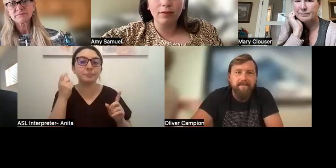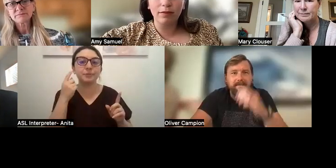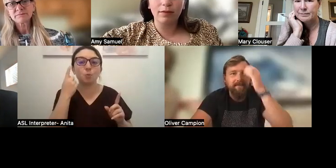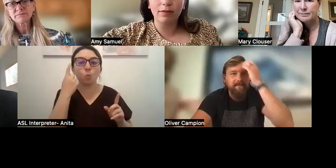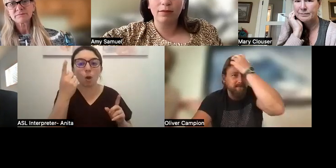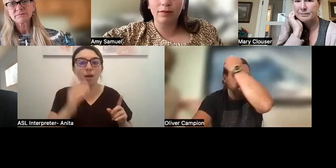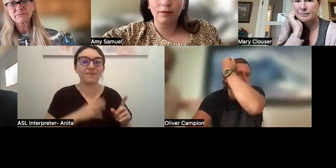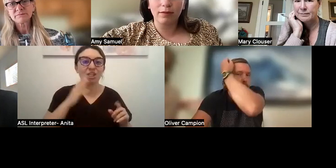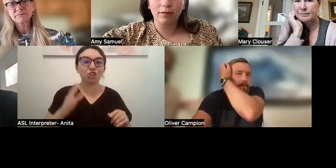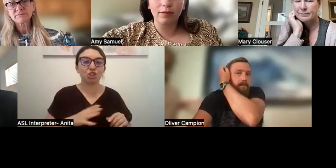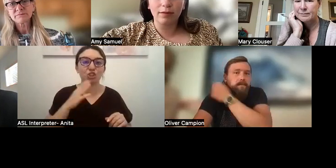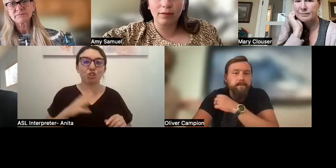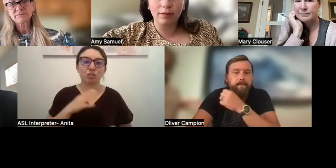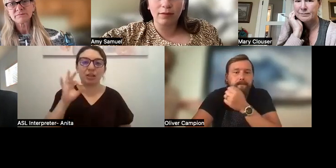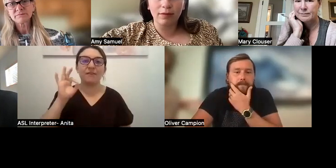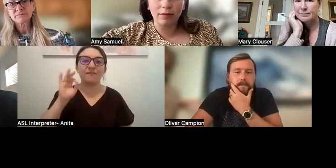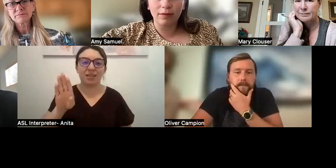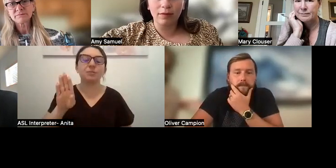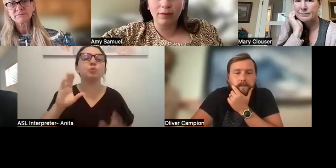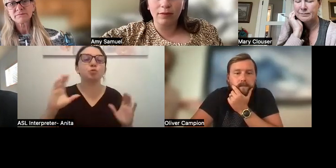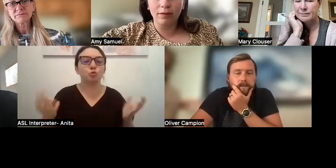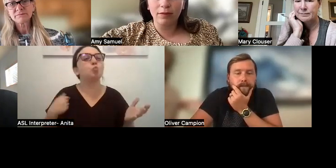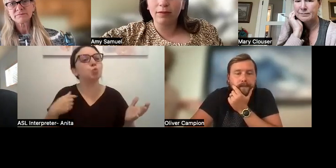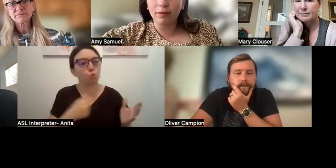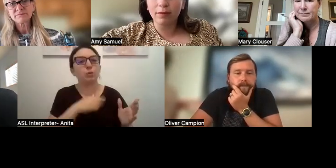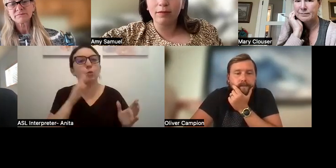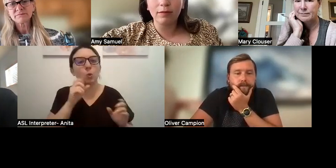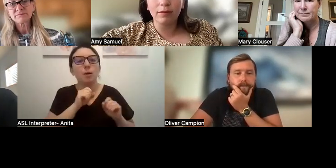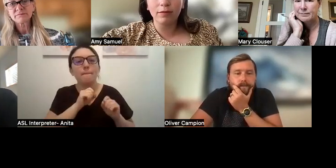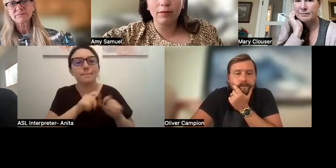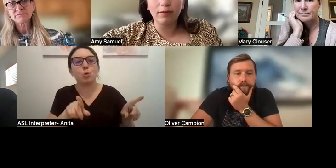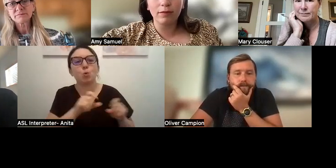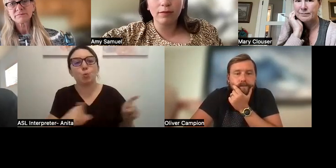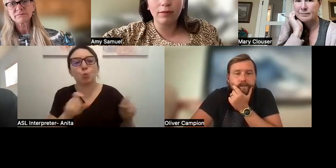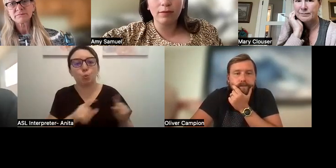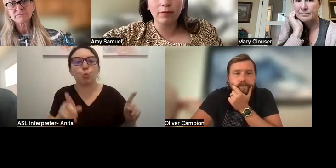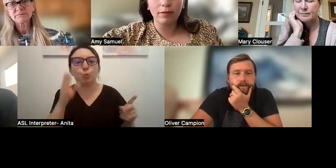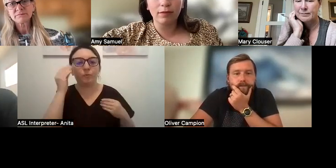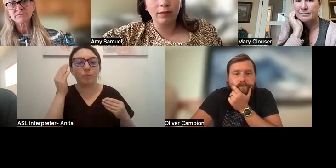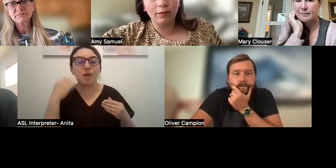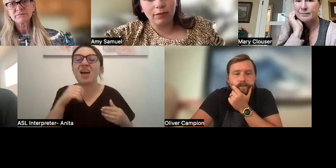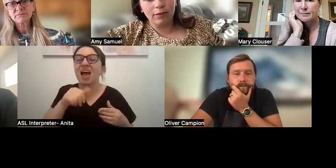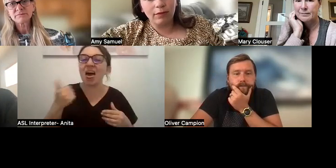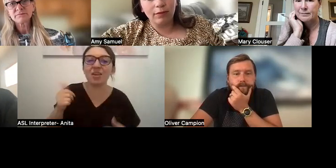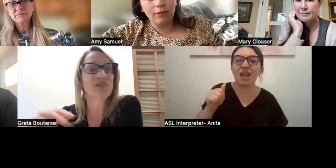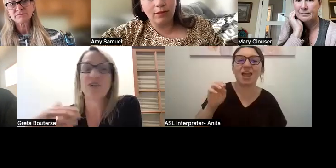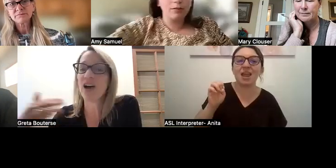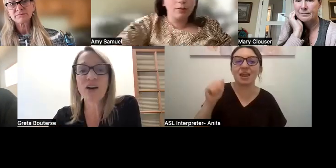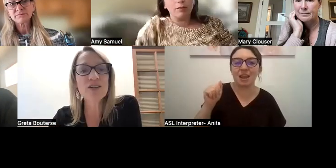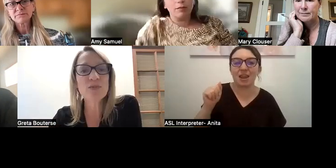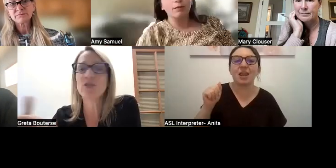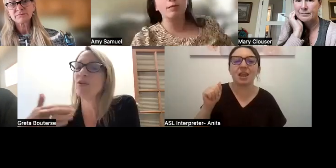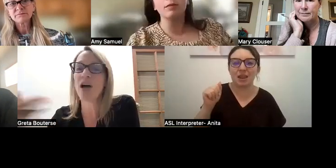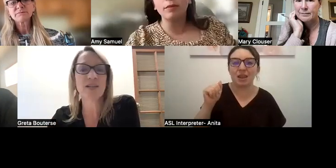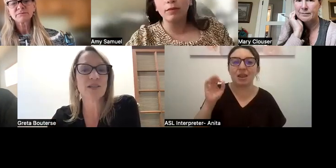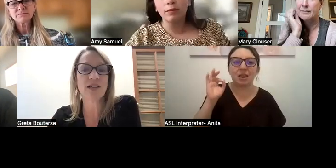official AEA Facebook page that we send information out. There's a lot of AEA Facebook pages that are not